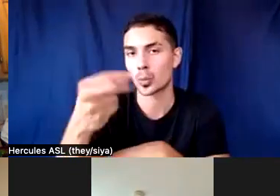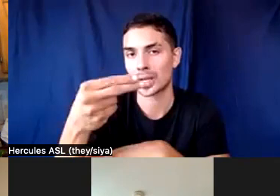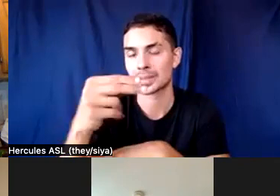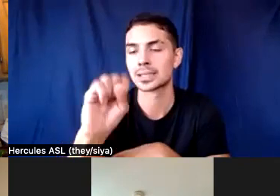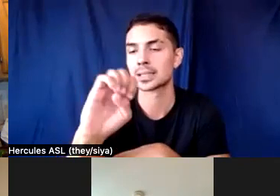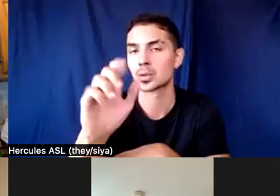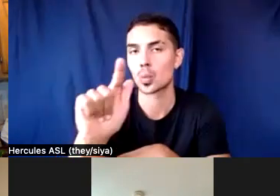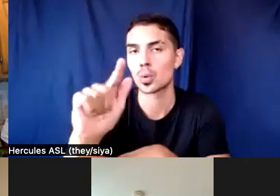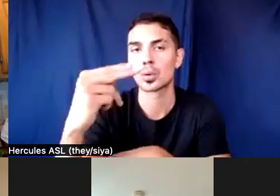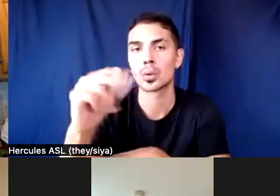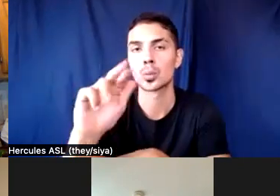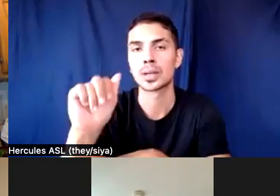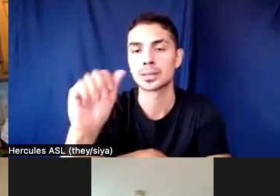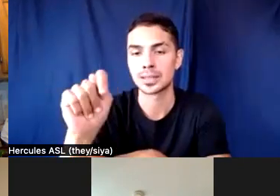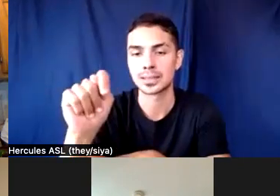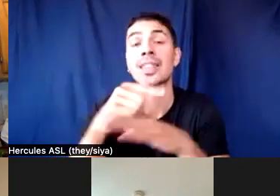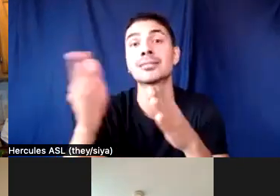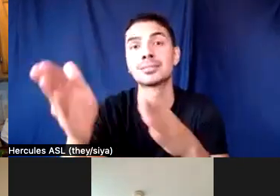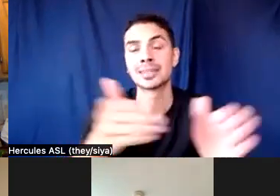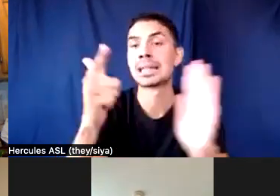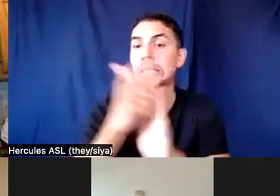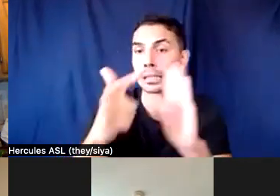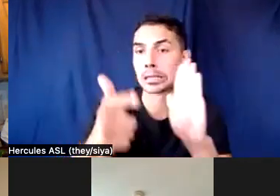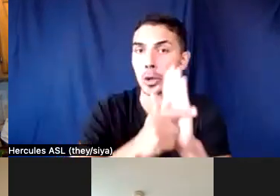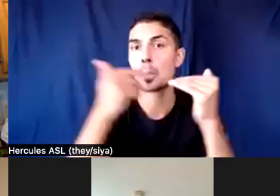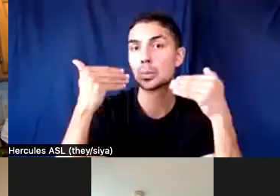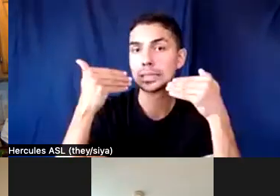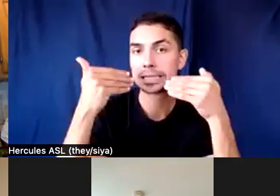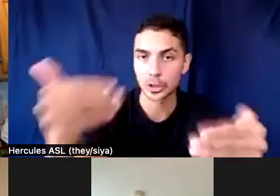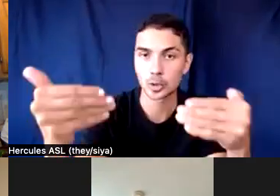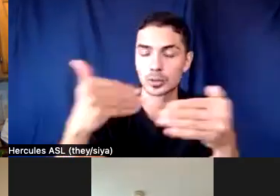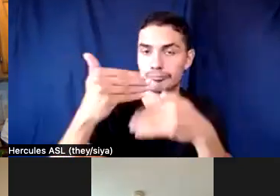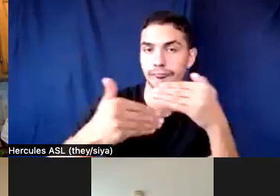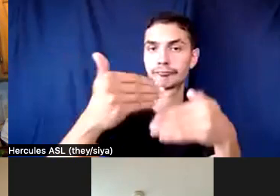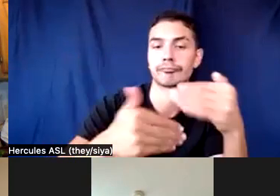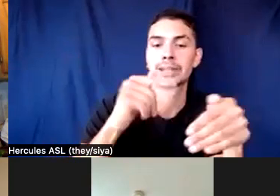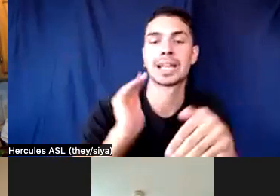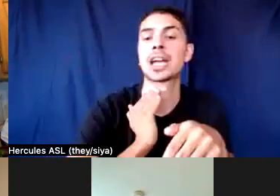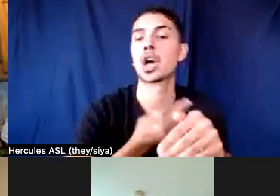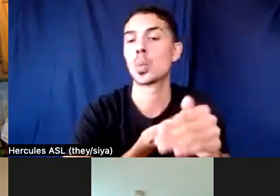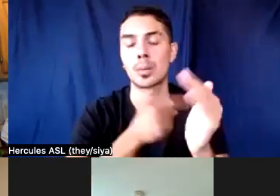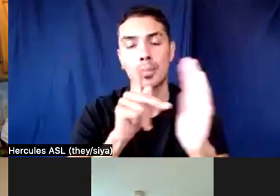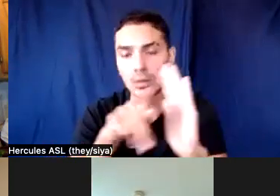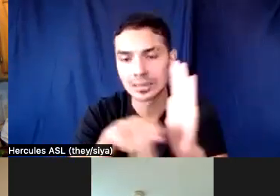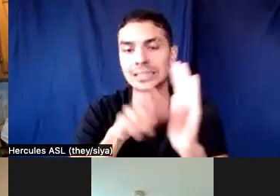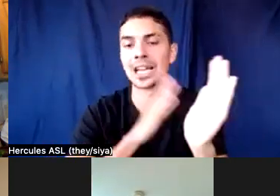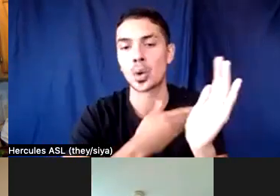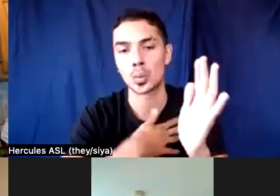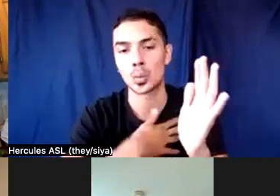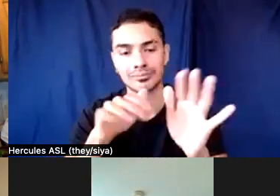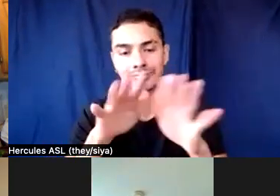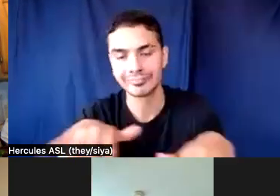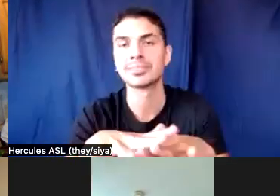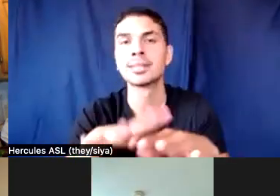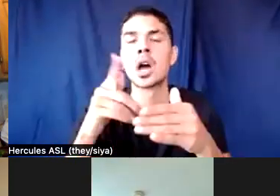procedures. So policies and procedures in your own organization. What does it look like to advocate for change?